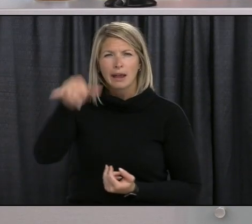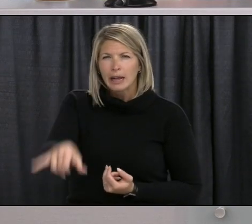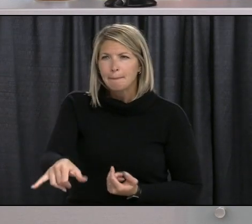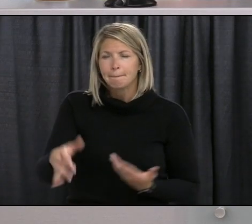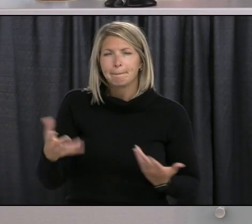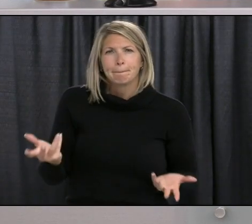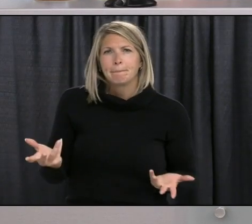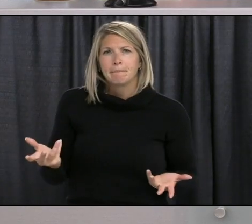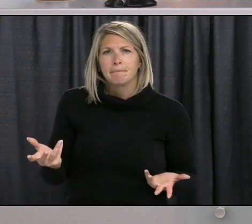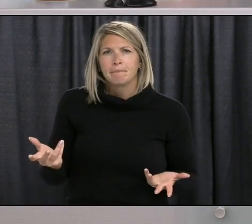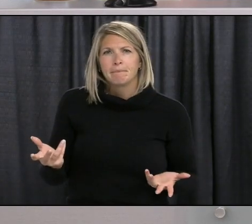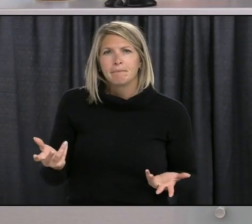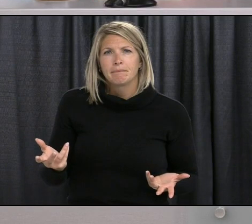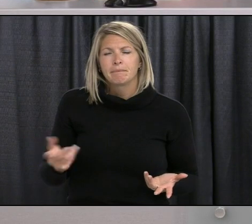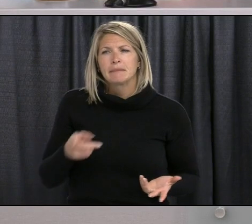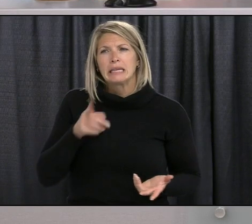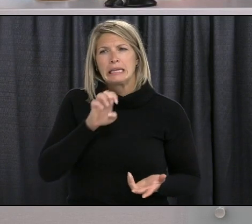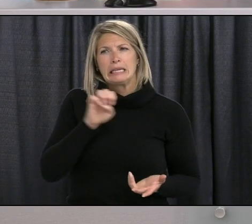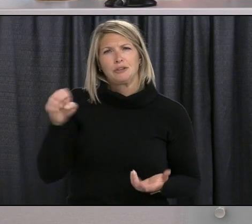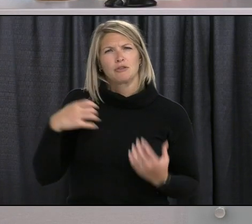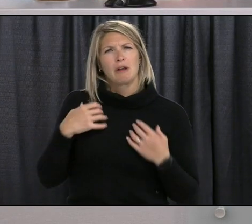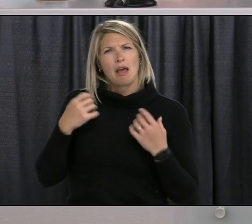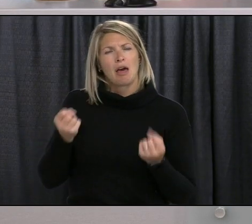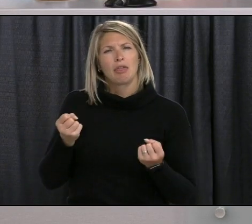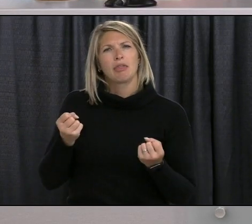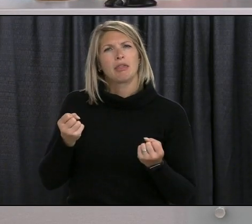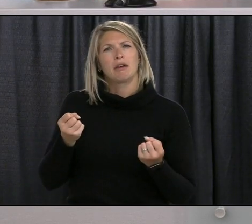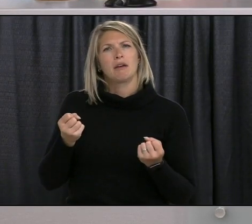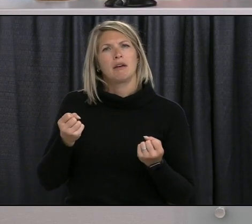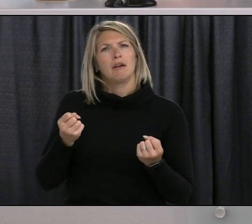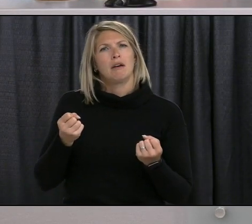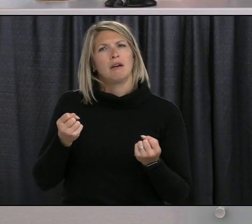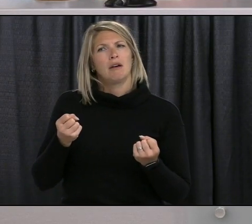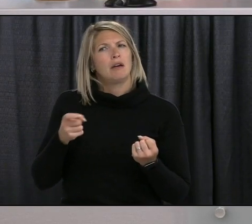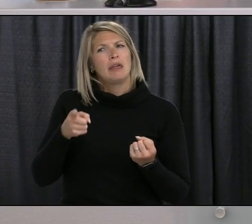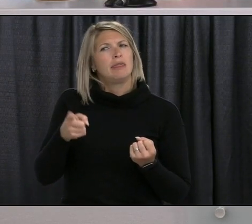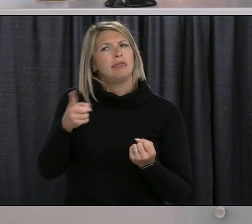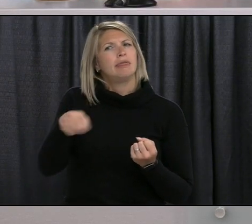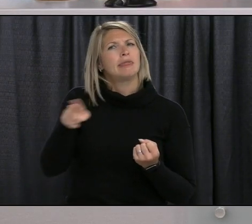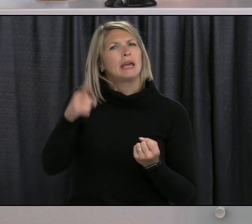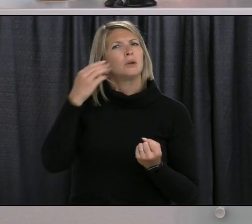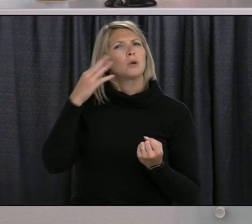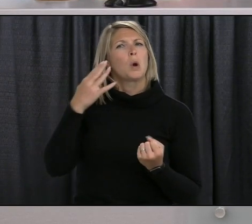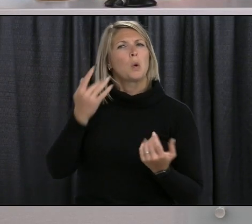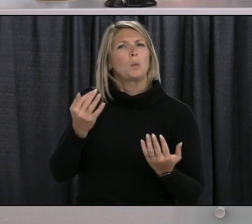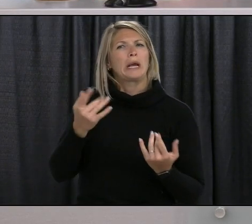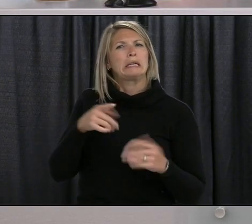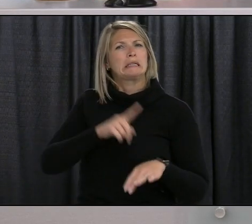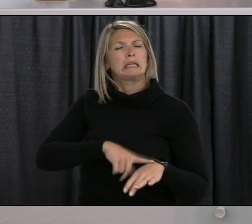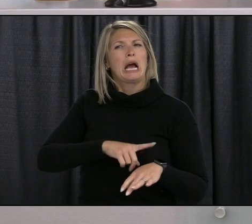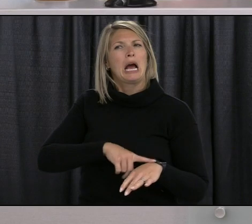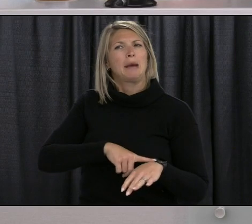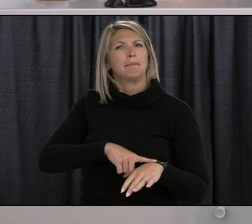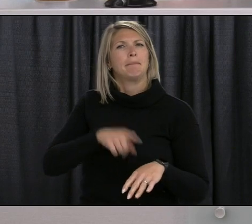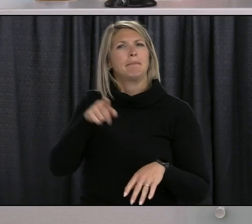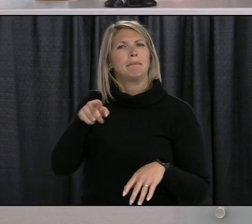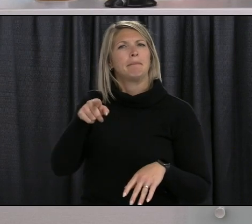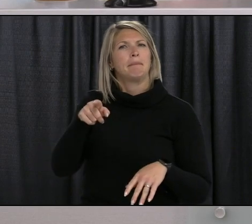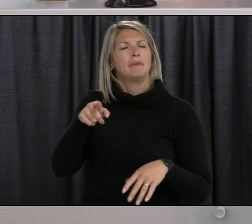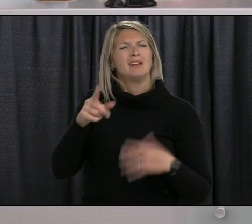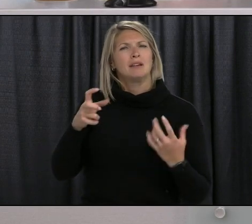Eastern Health to be able to actually give a number, a wait time for that, because people aren't already in a queue at that